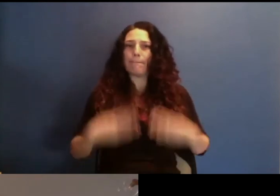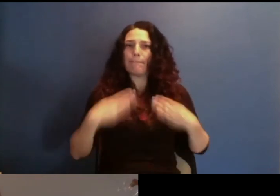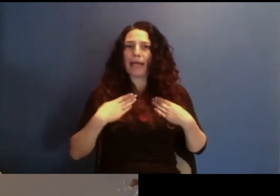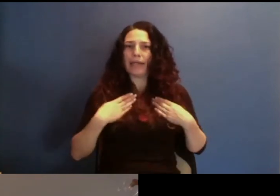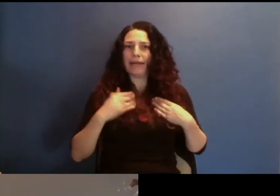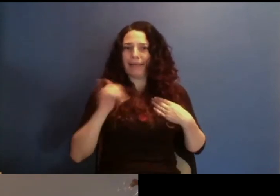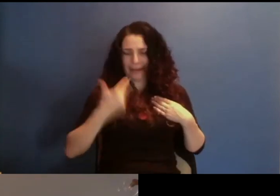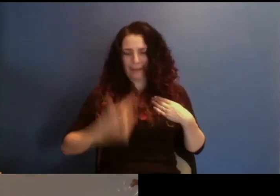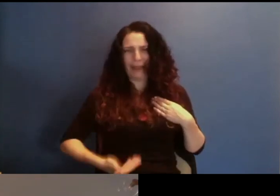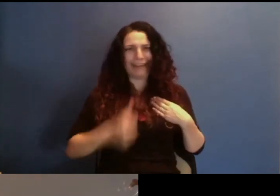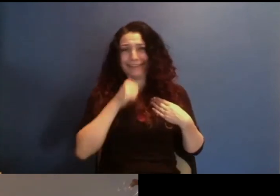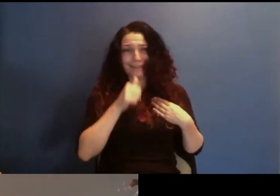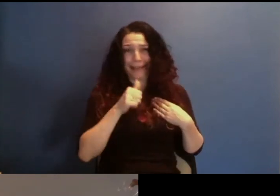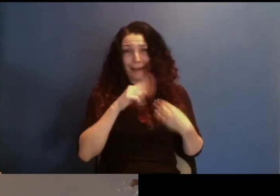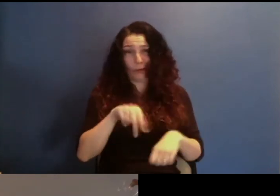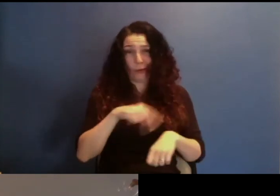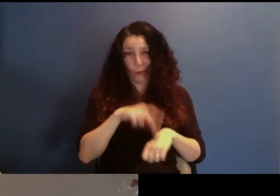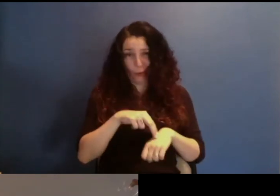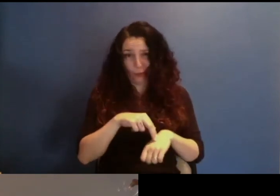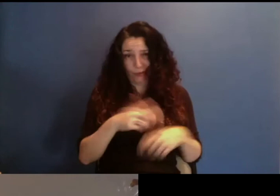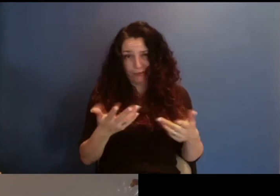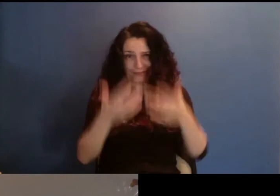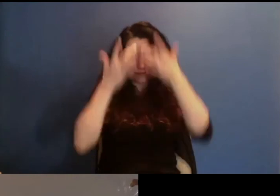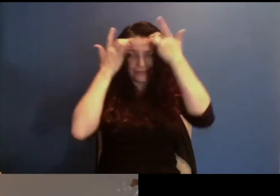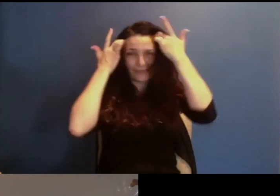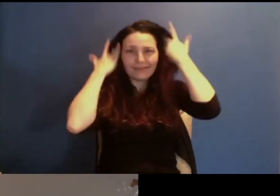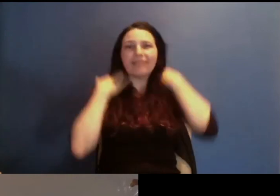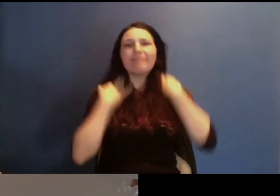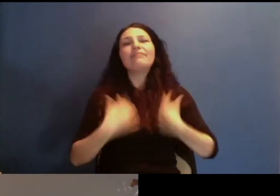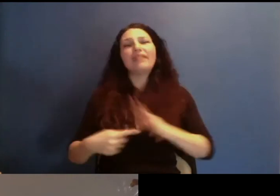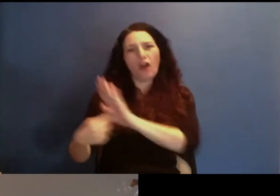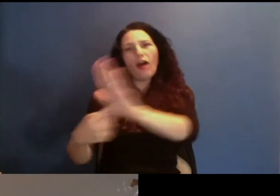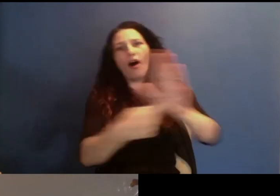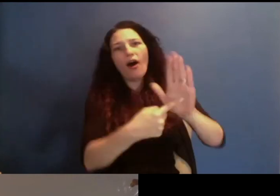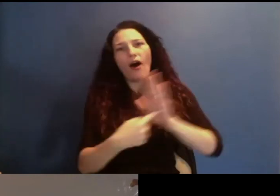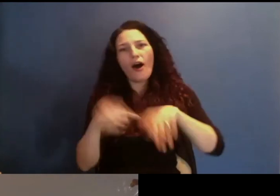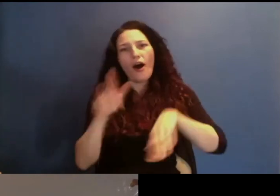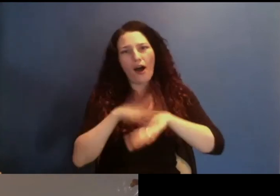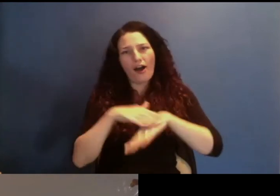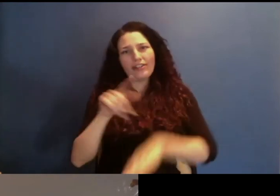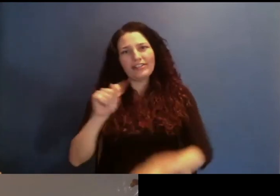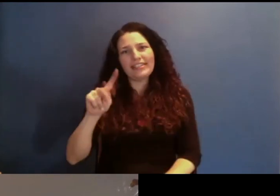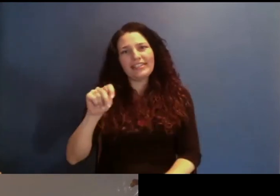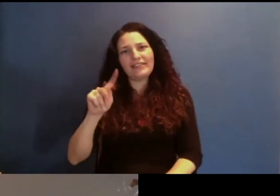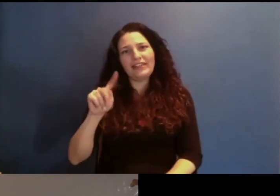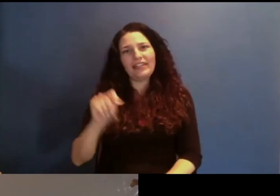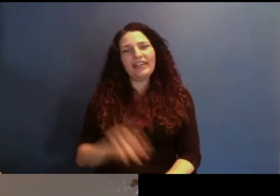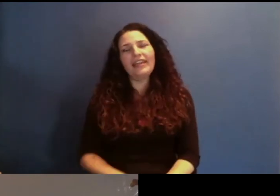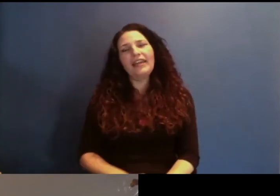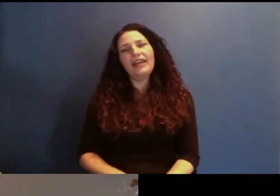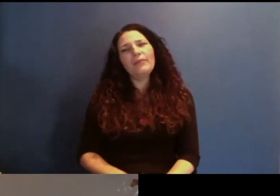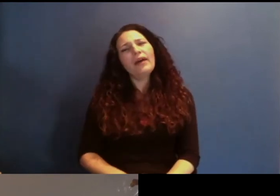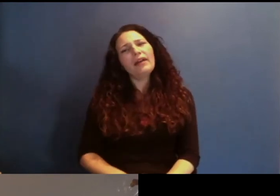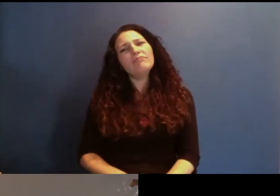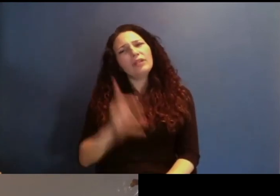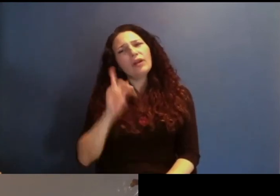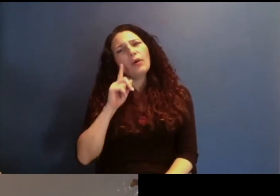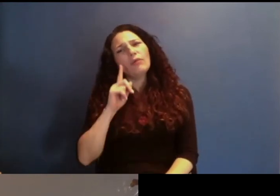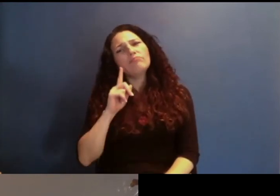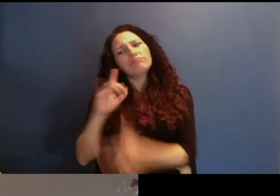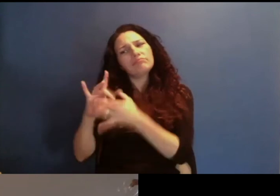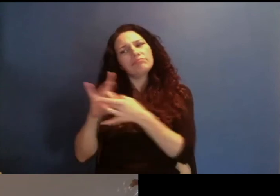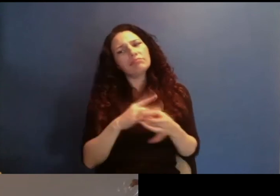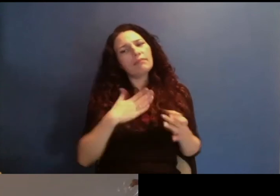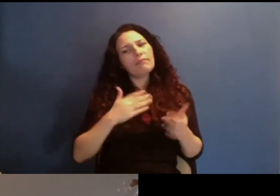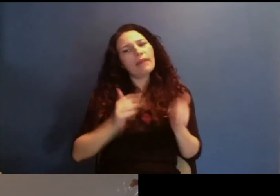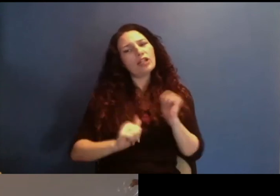normalized on TV. And I think this might sound like a little pretend, so forgive, but like I think that when it comes to my show, in terms of